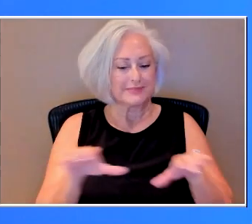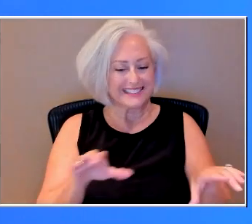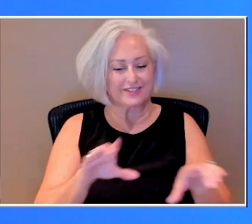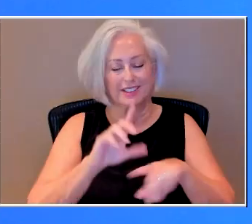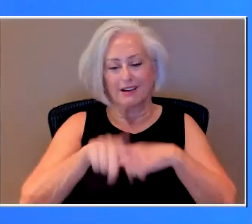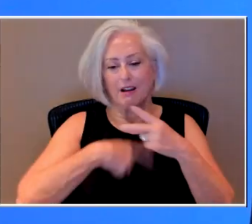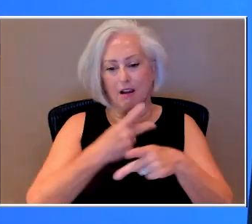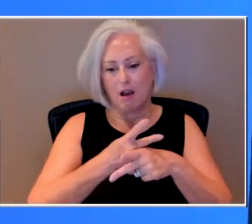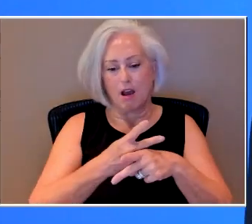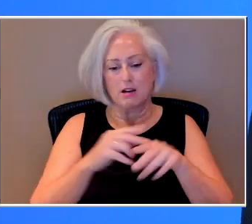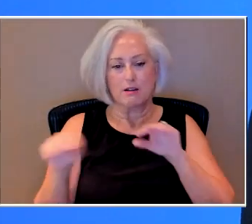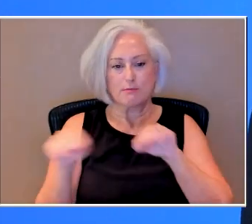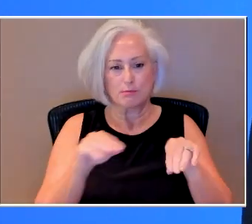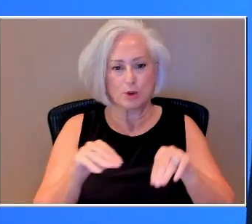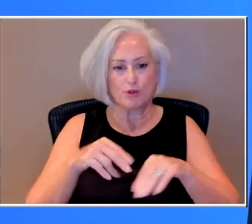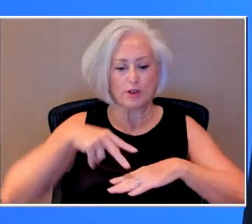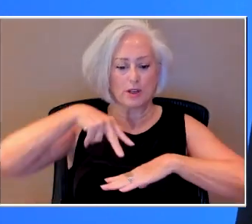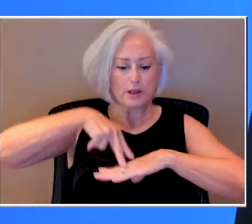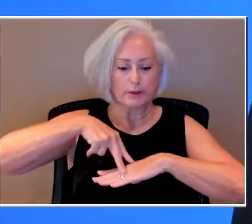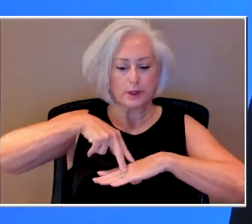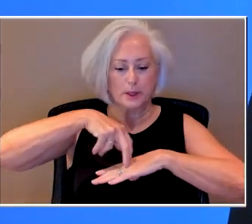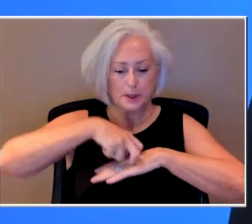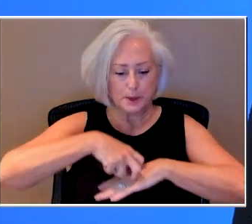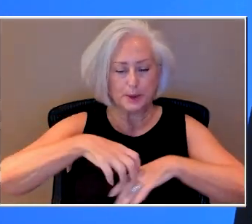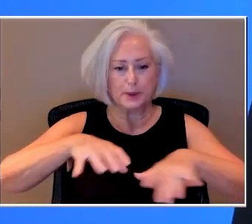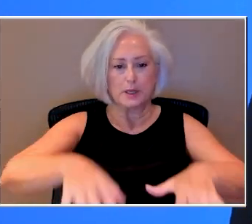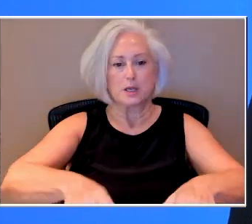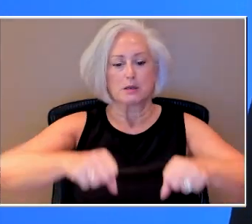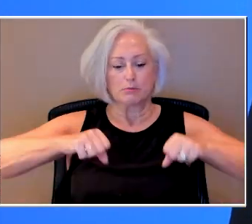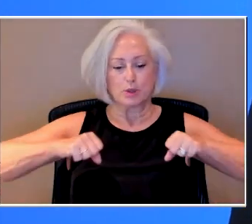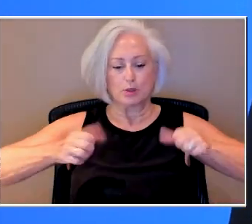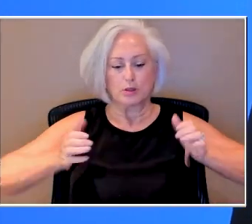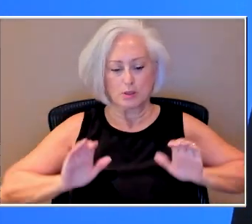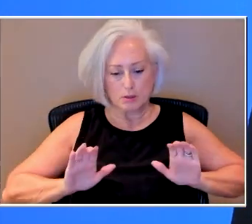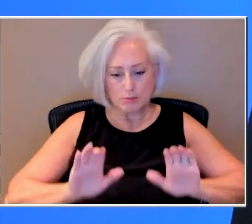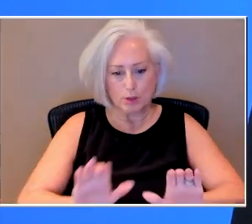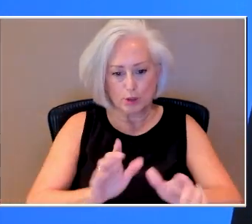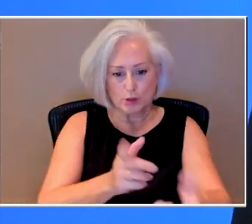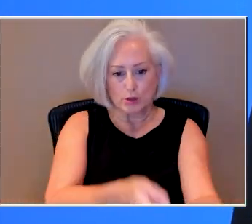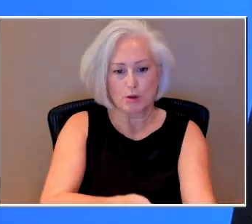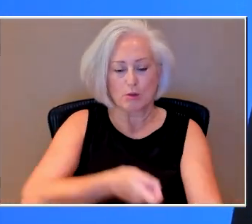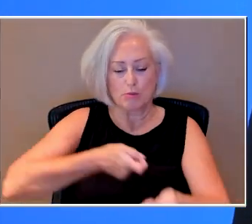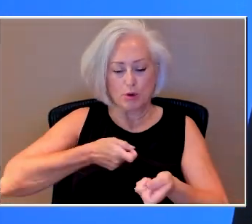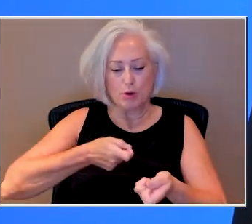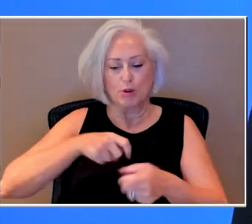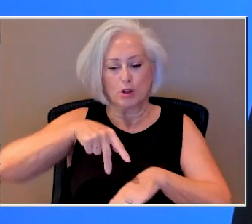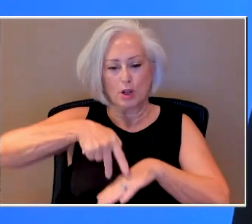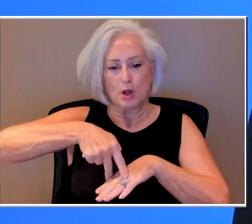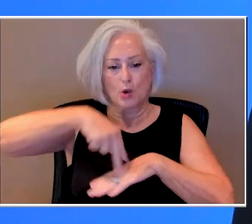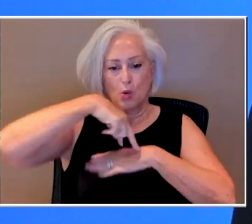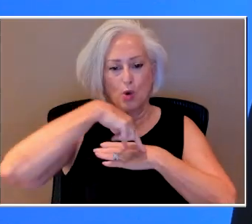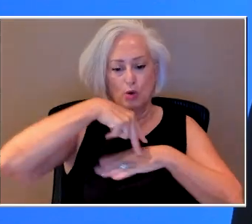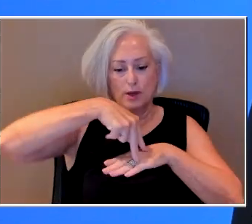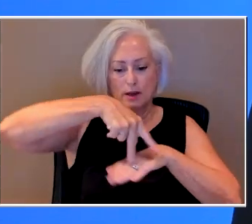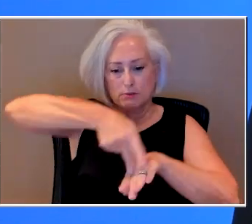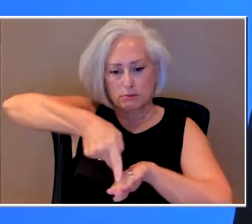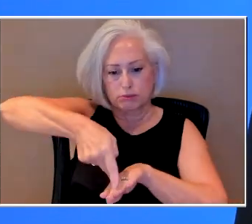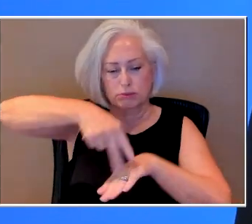we'll have them hinge, we'll have them row, we'll have them push, and then we'll have them rotate. And if we see